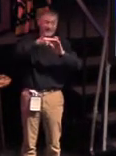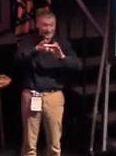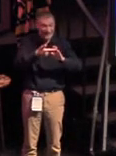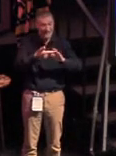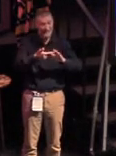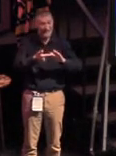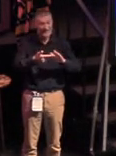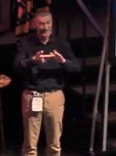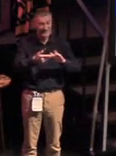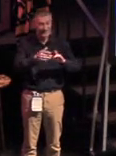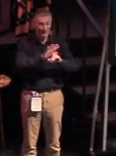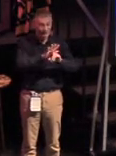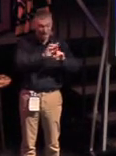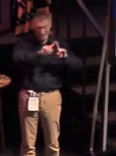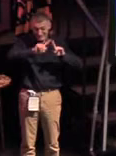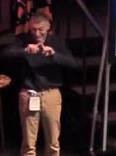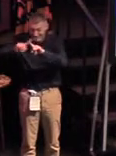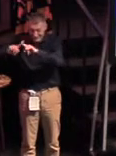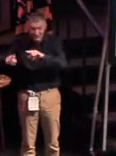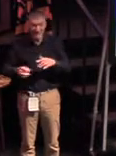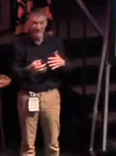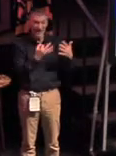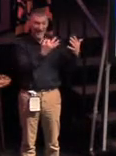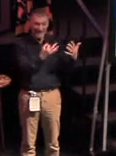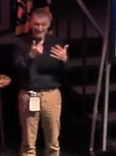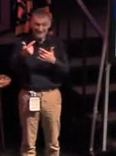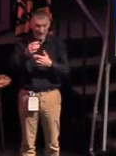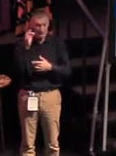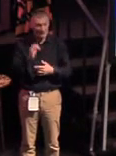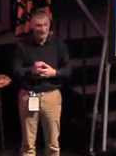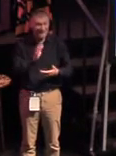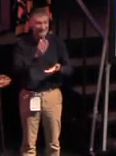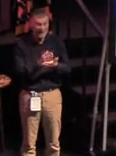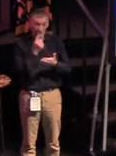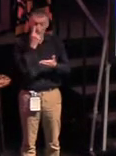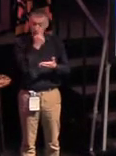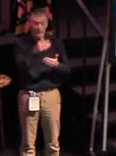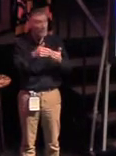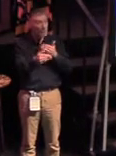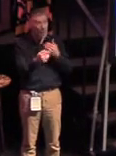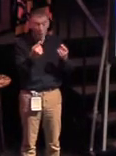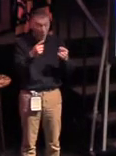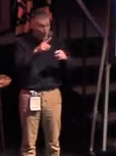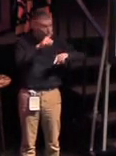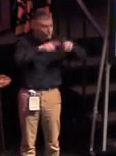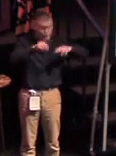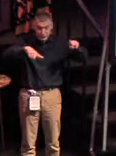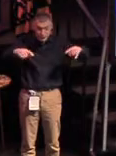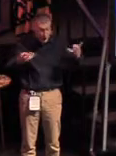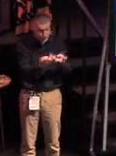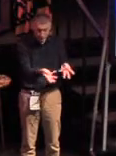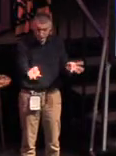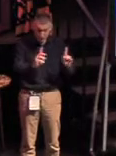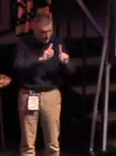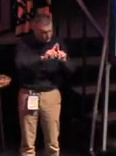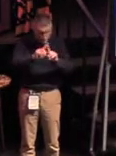geographic diversity, that brings it up to 87%. I mean, that is genuine proof that the more types of people you have working with